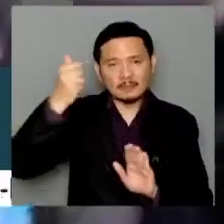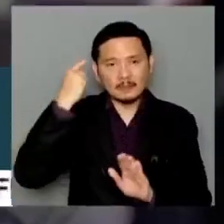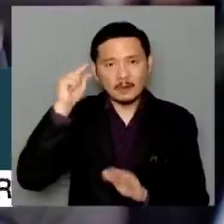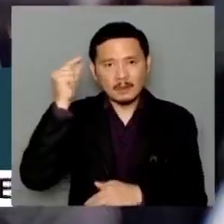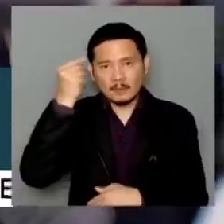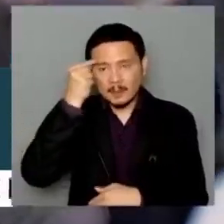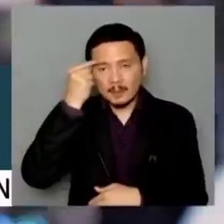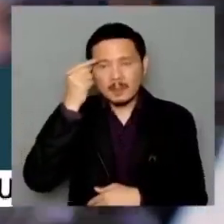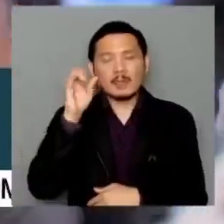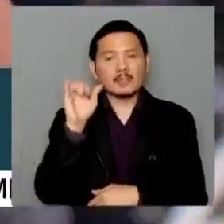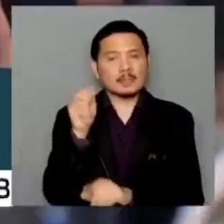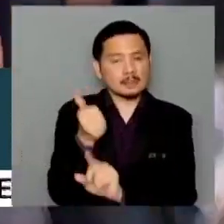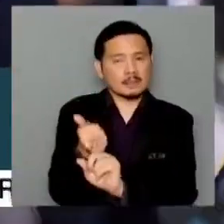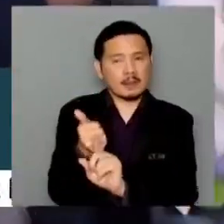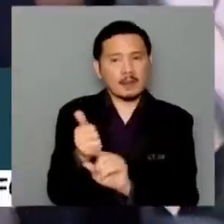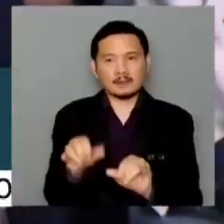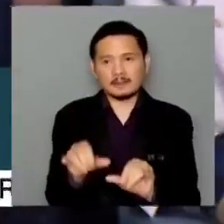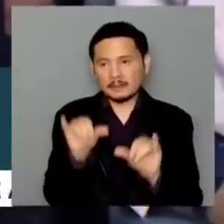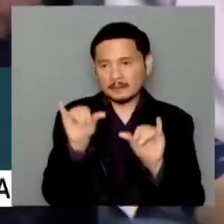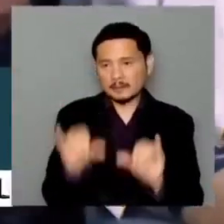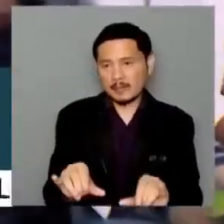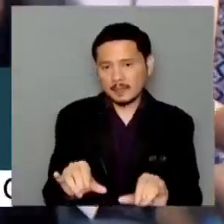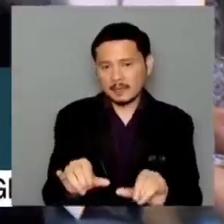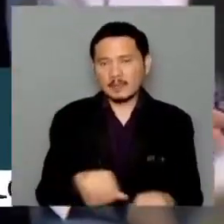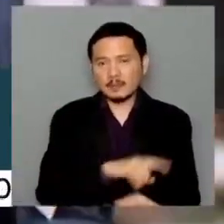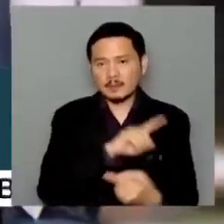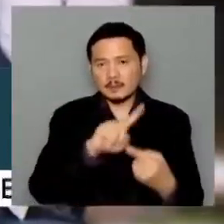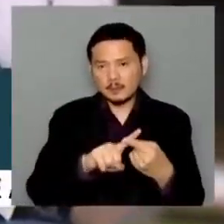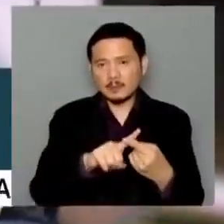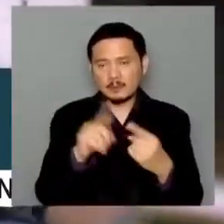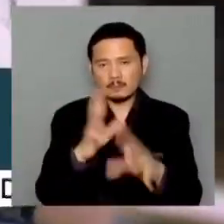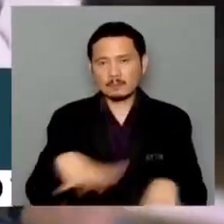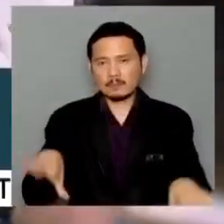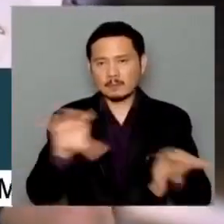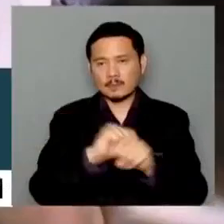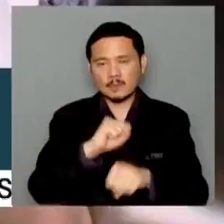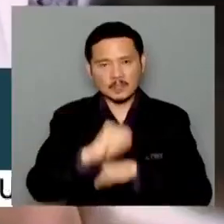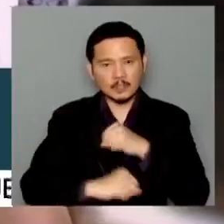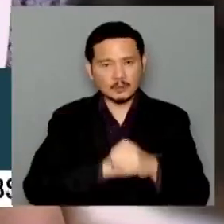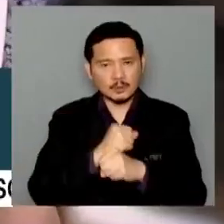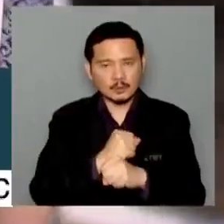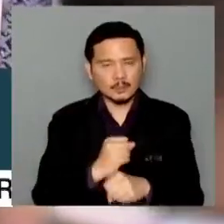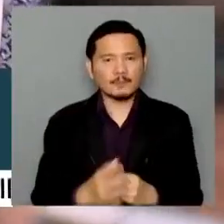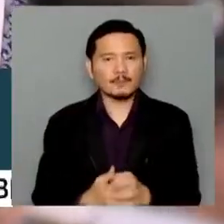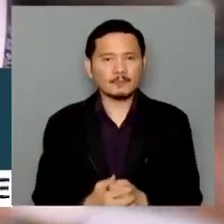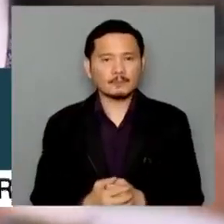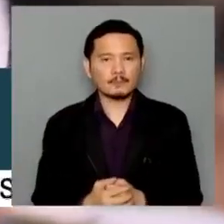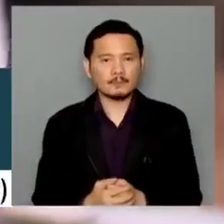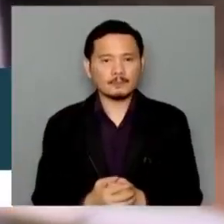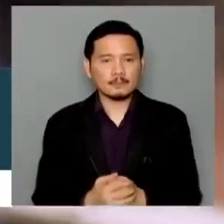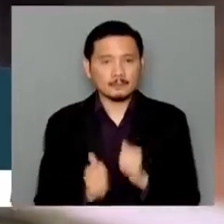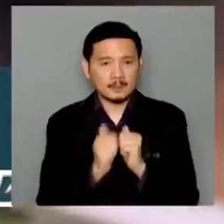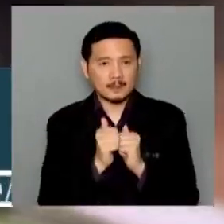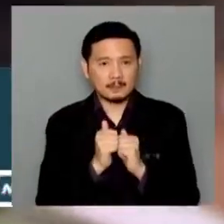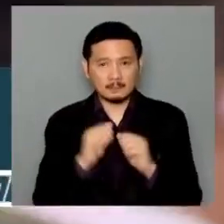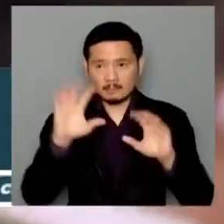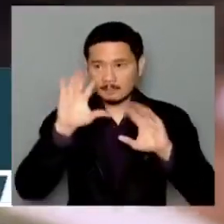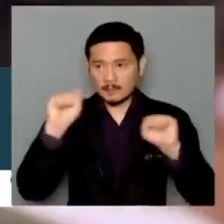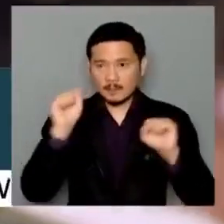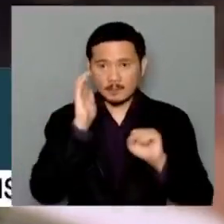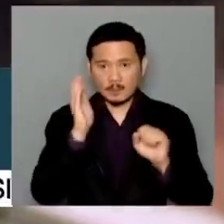staying in office or in authority until the end of the year. So we do not know if the president plans to